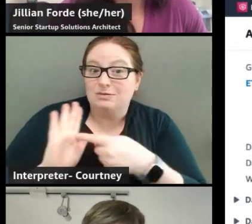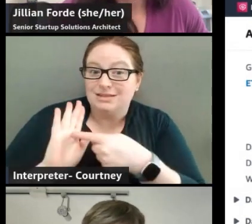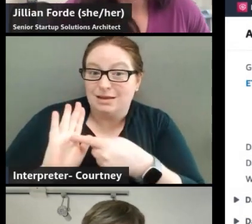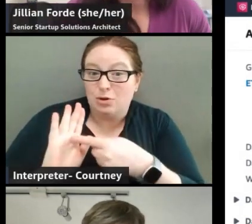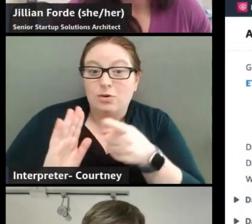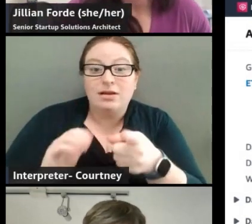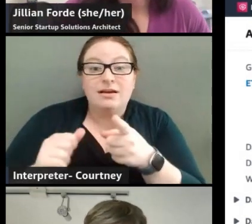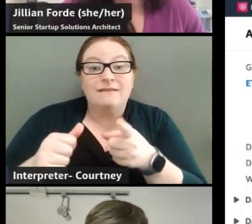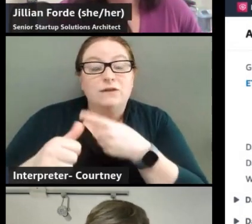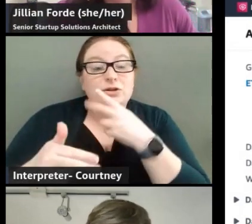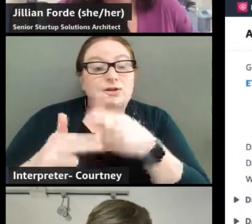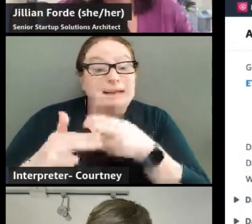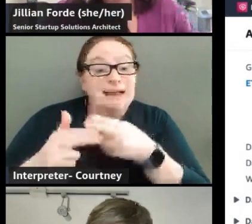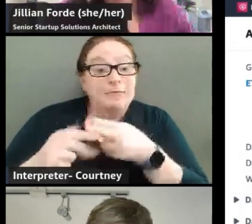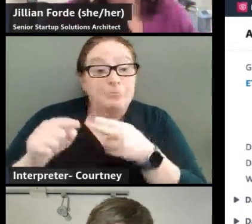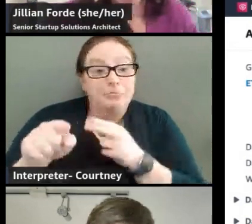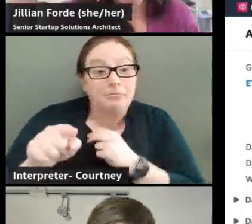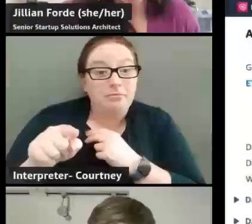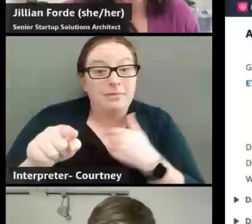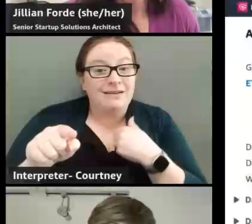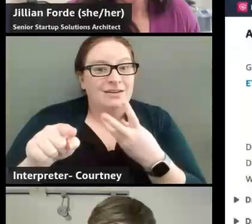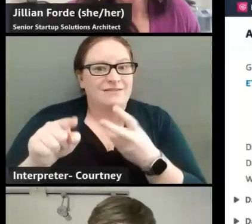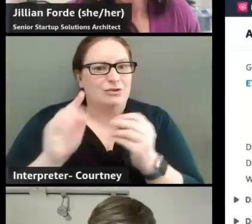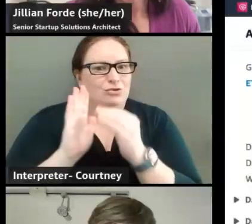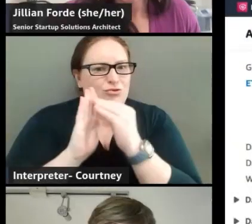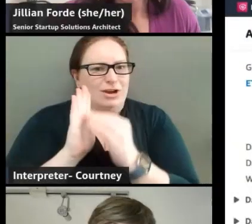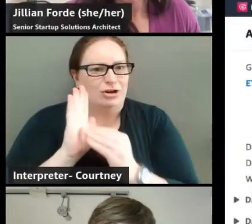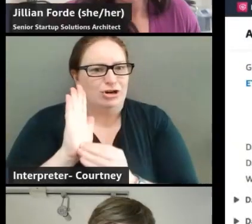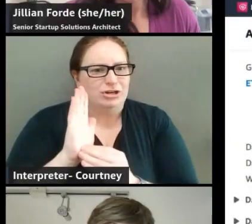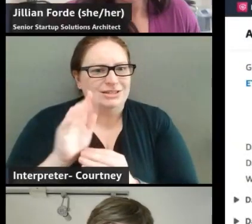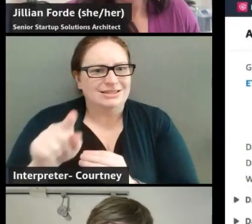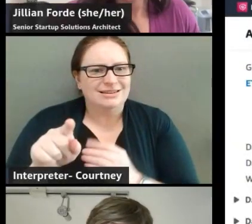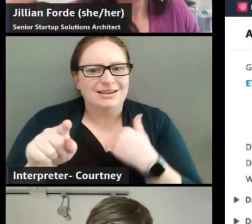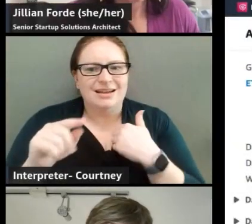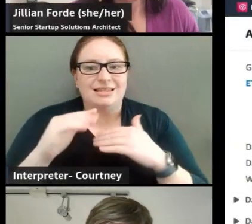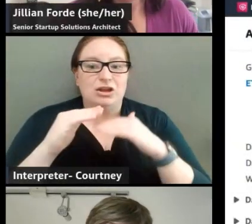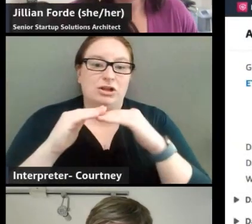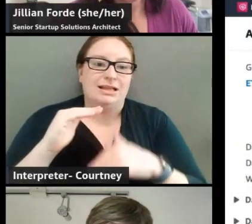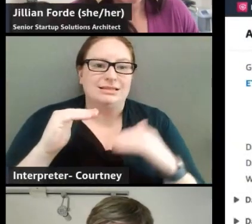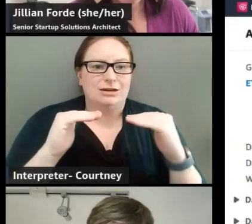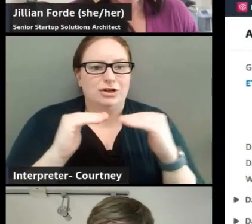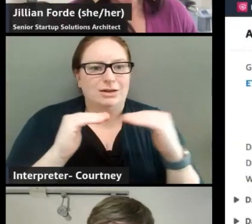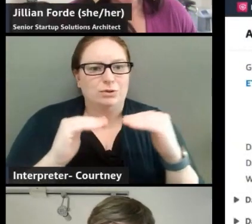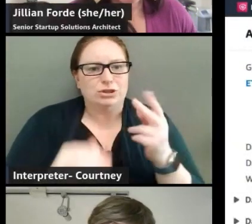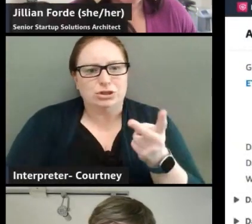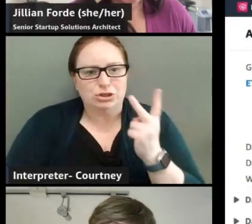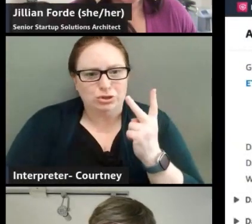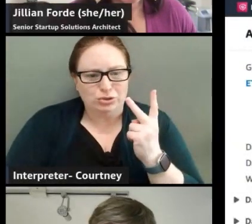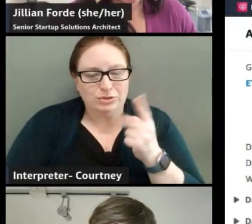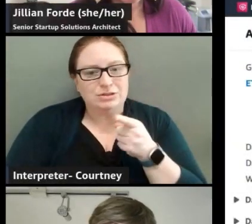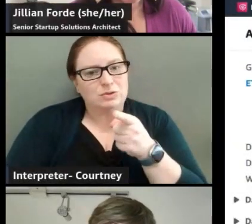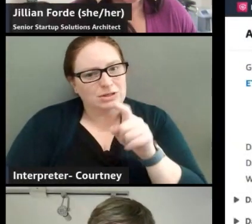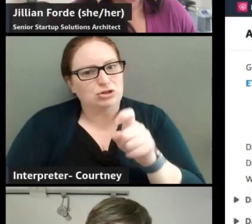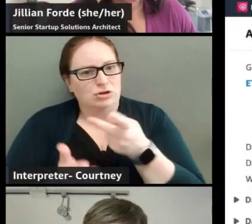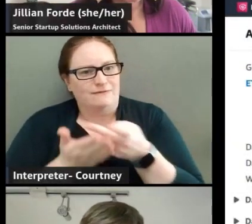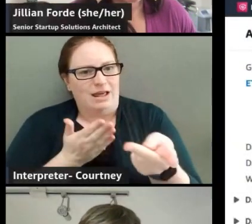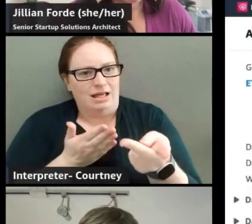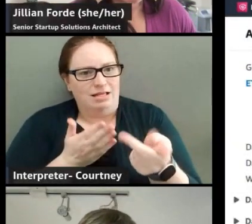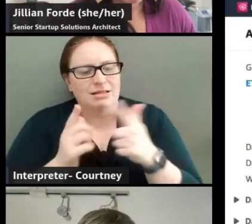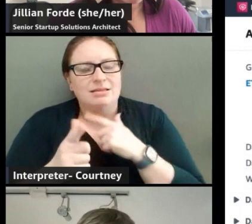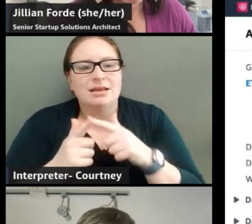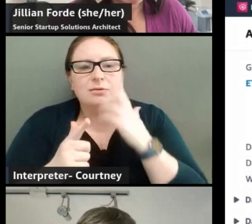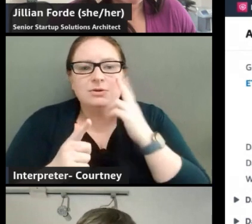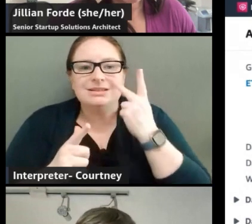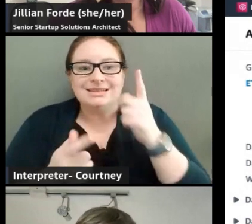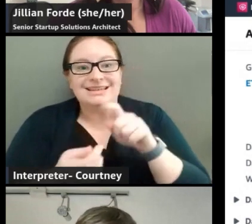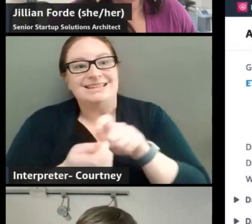name is actually, there's a couple of records in here that are less than or equal to 2. And so this should fail. And then we'll be able to see exactly where it